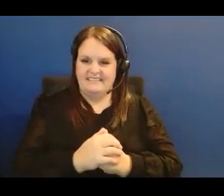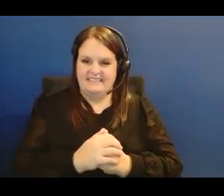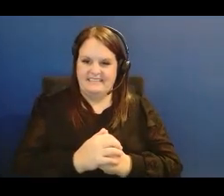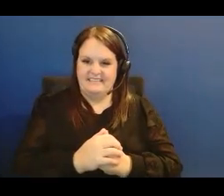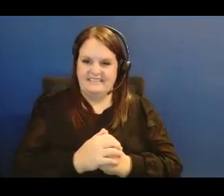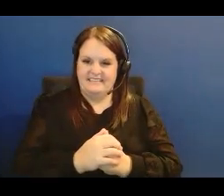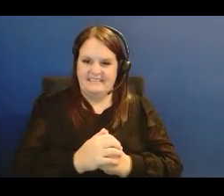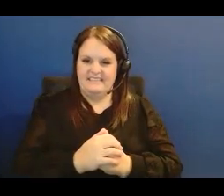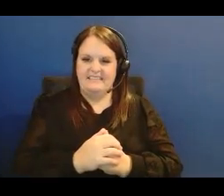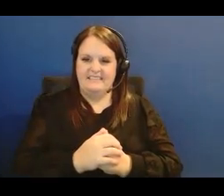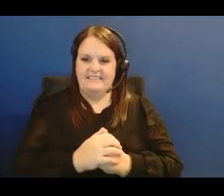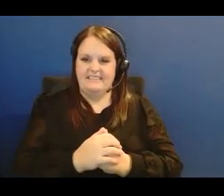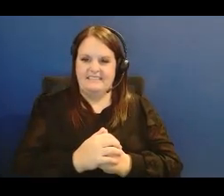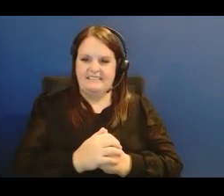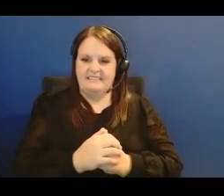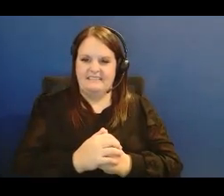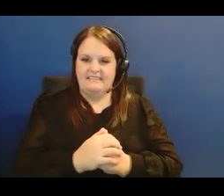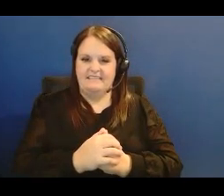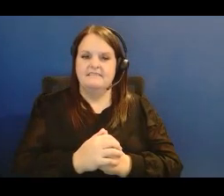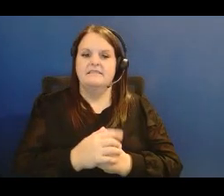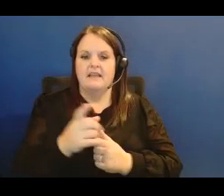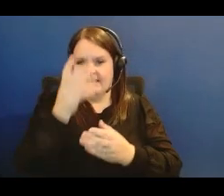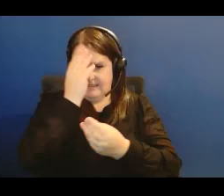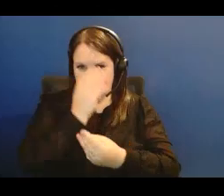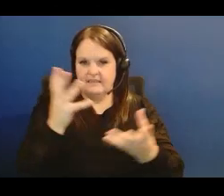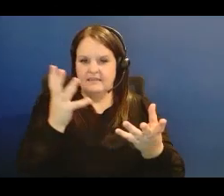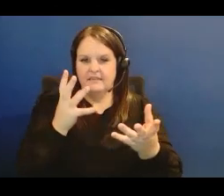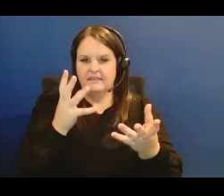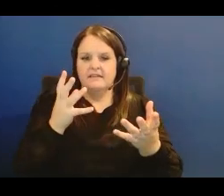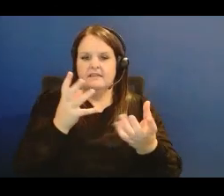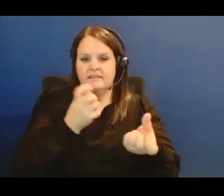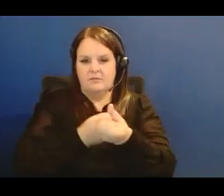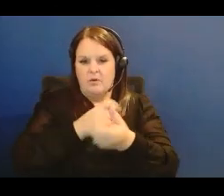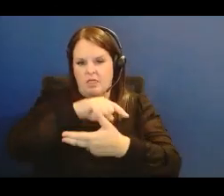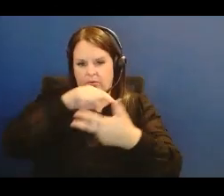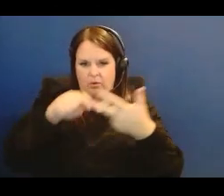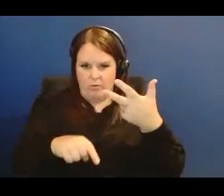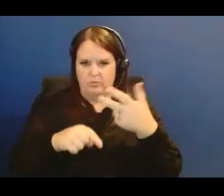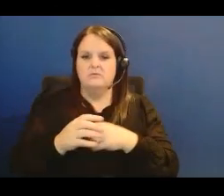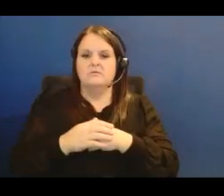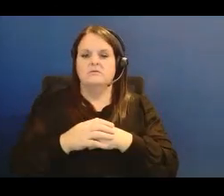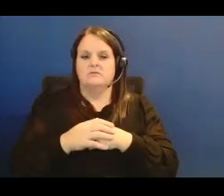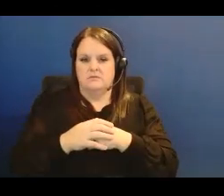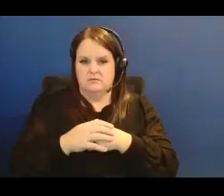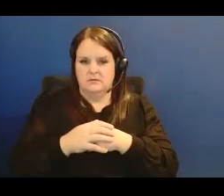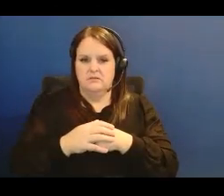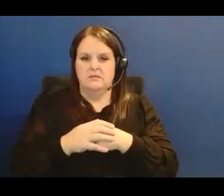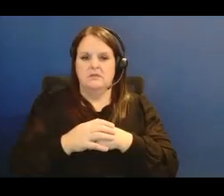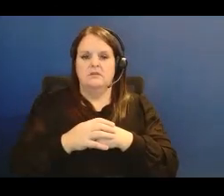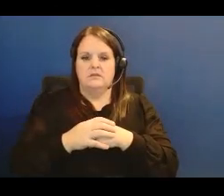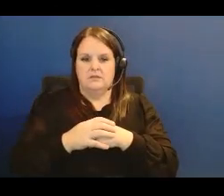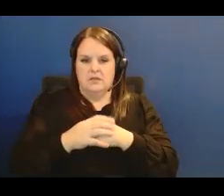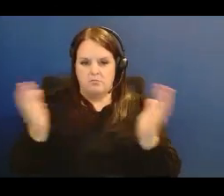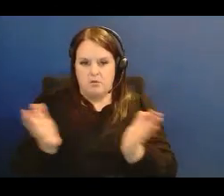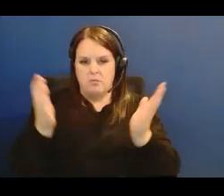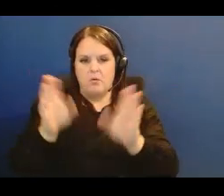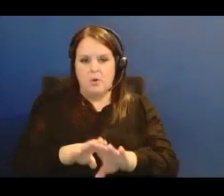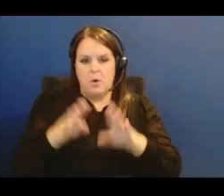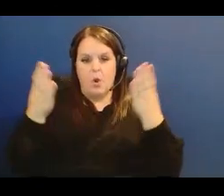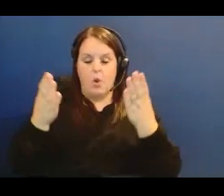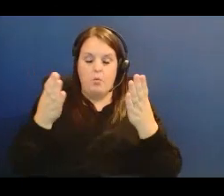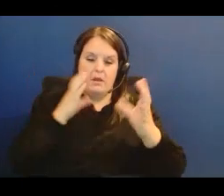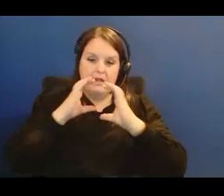This standing update support 3 core goals. promoting open communication and visibility into NOMHE's